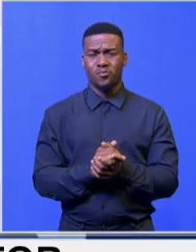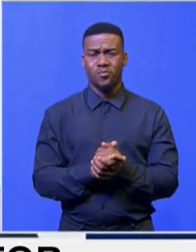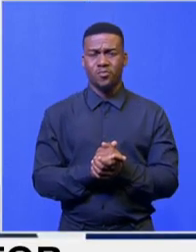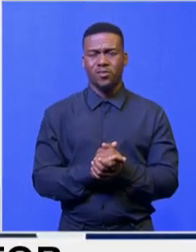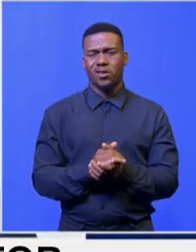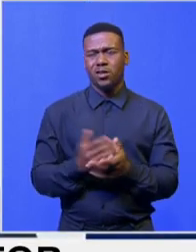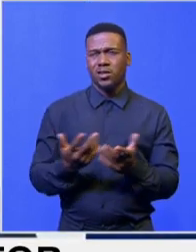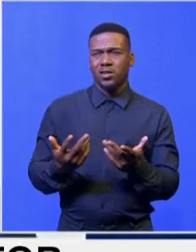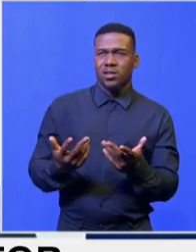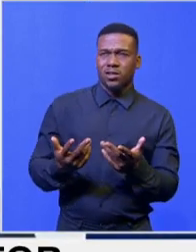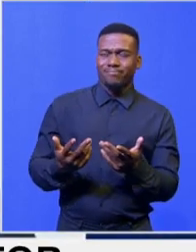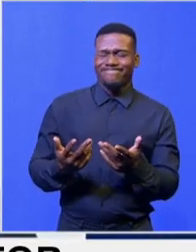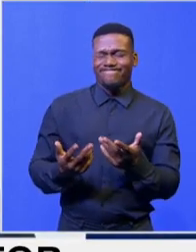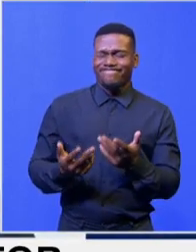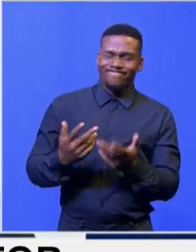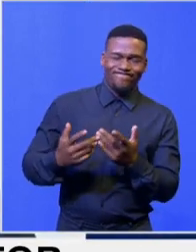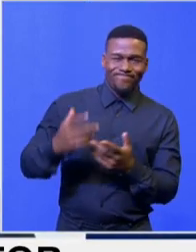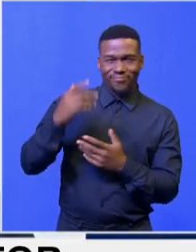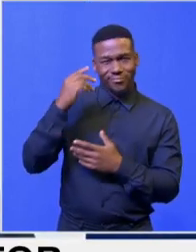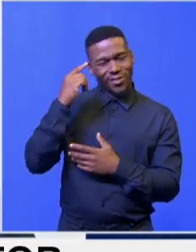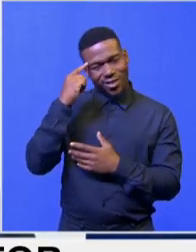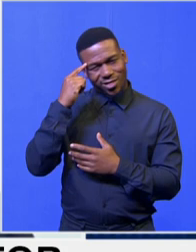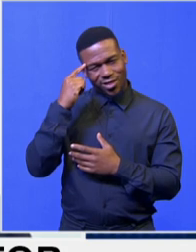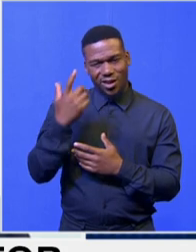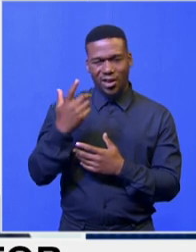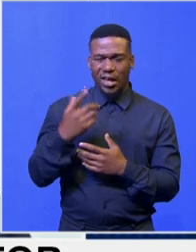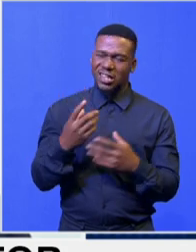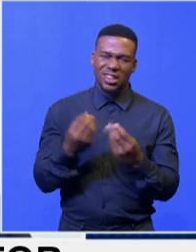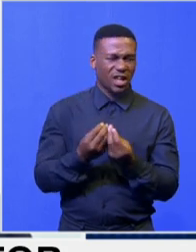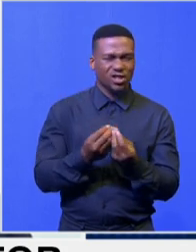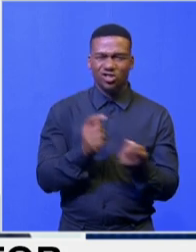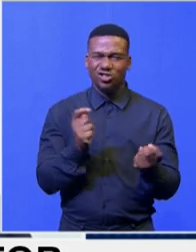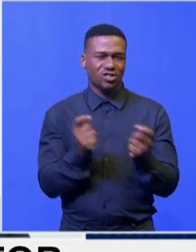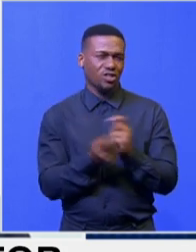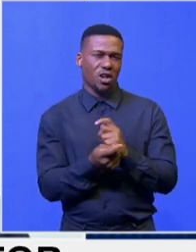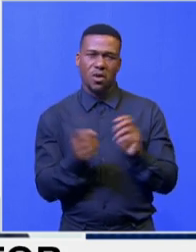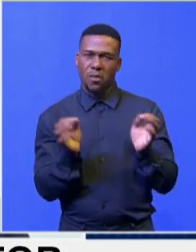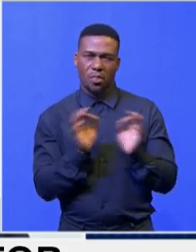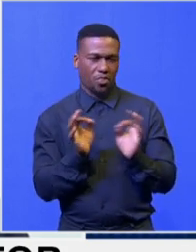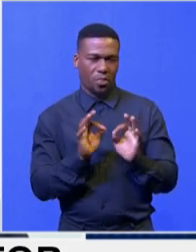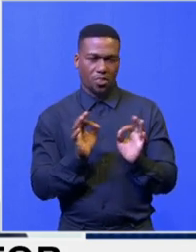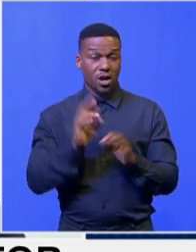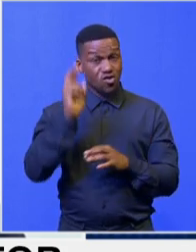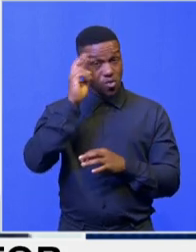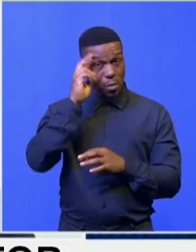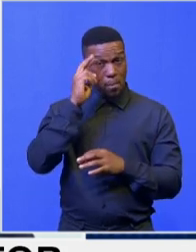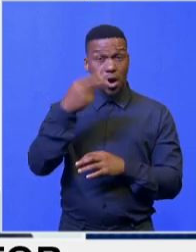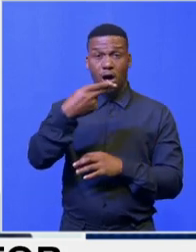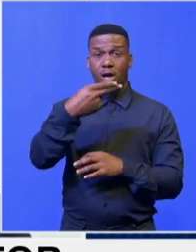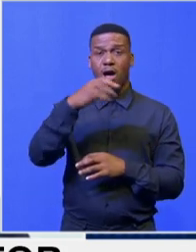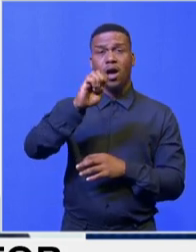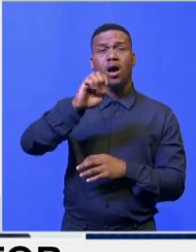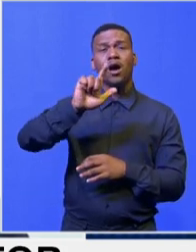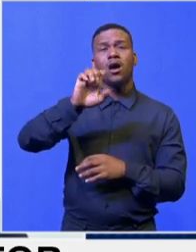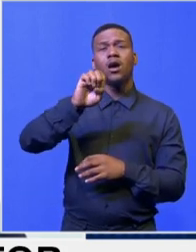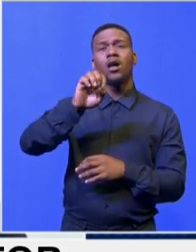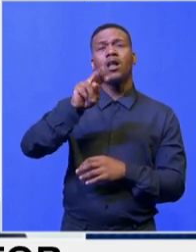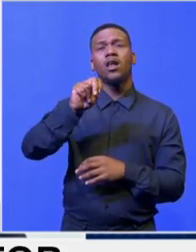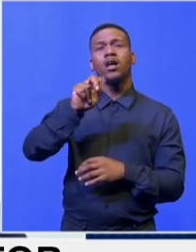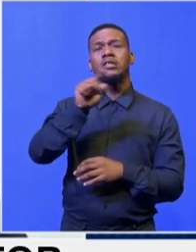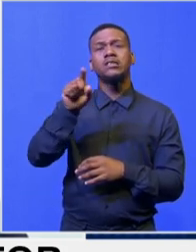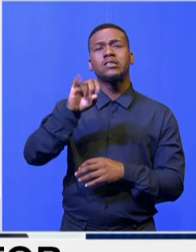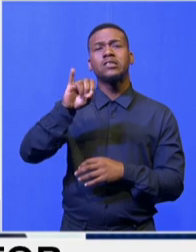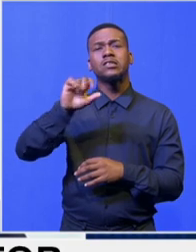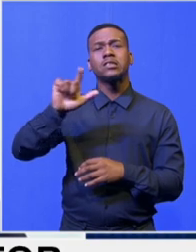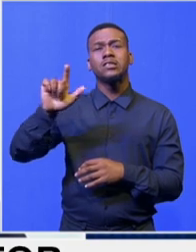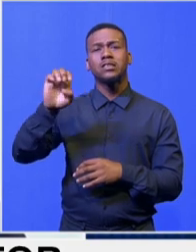Look, I think not much would have changed, right? Because remember, under the leadership of Helen Zille, where the DA was